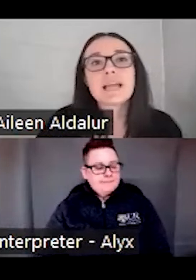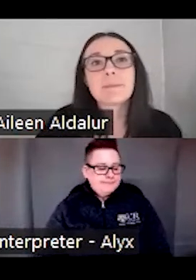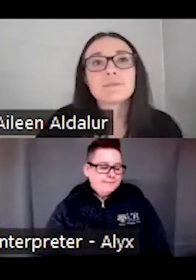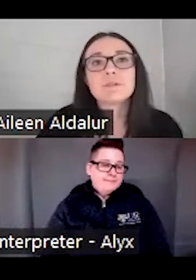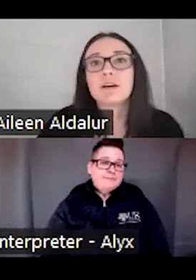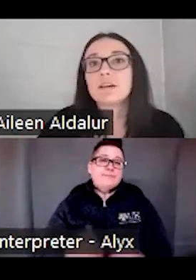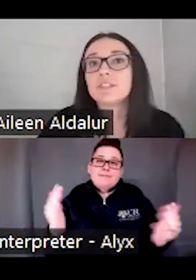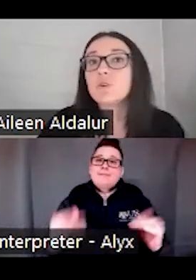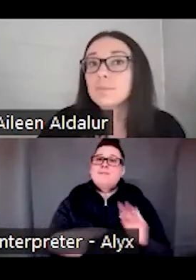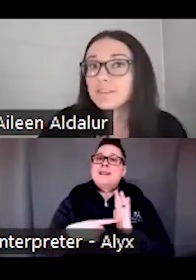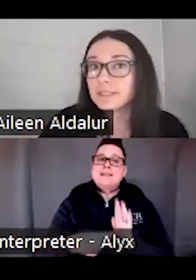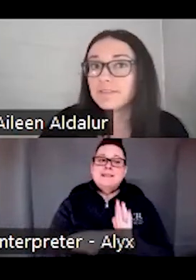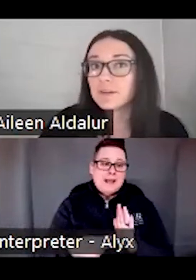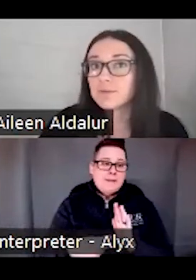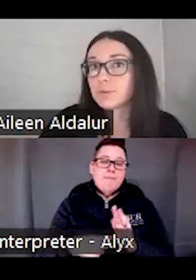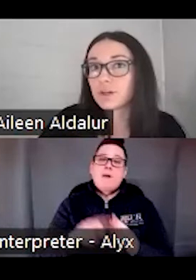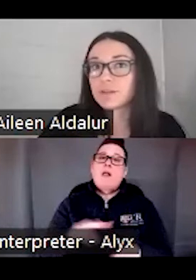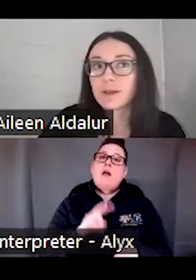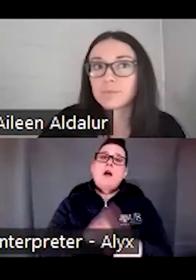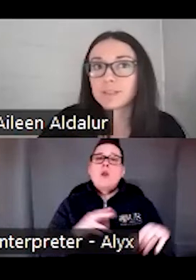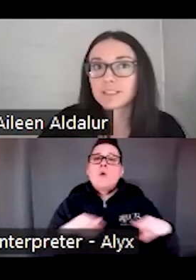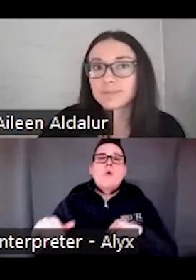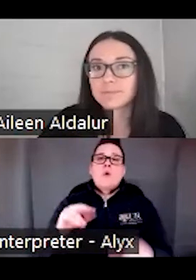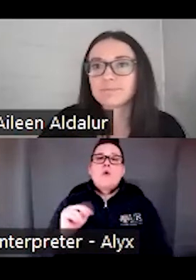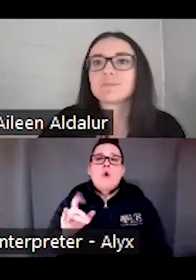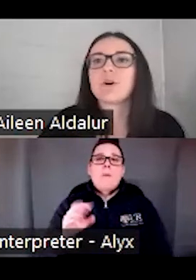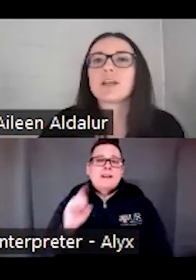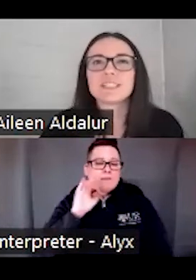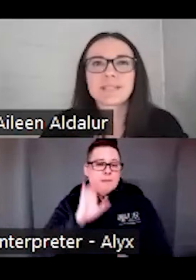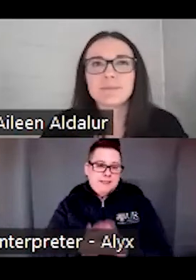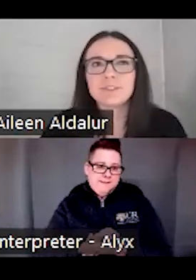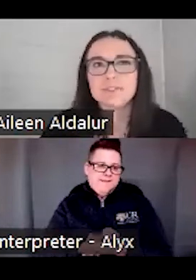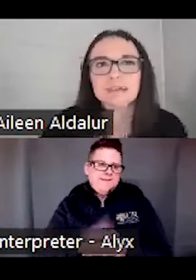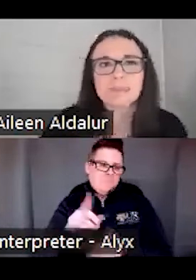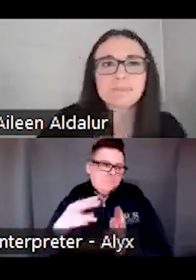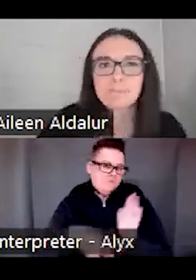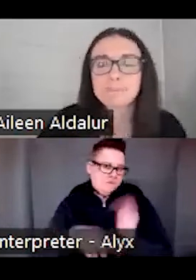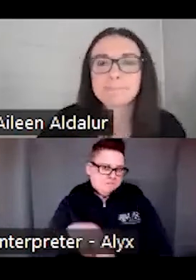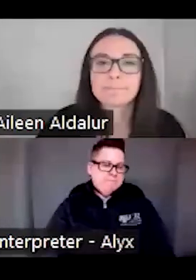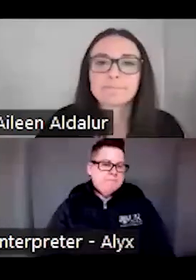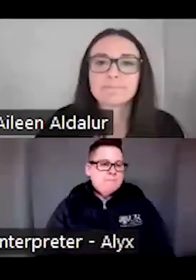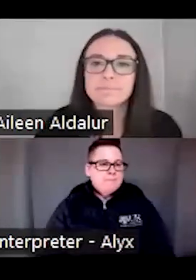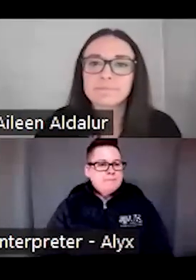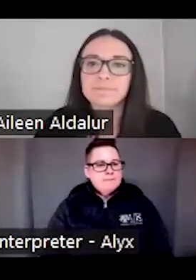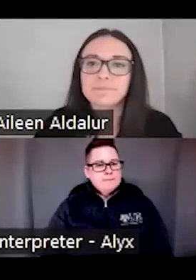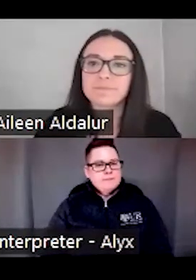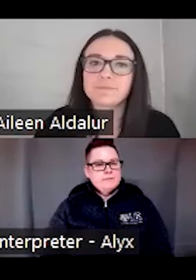Here's an example of a normative belief that was reported by one participant. I'll give you some time to read that.